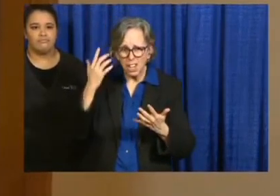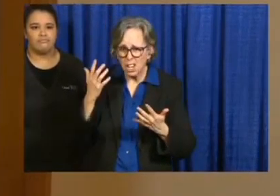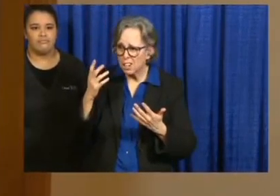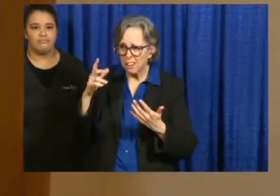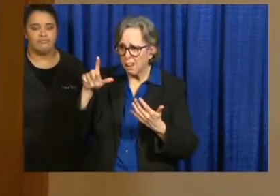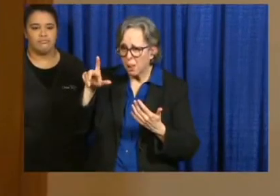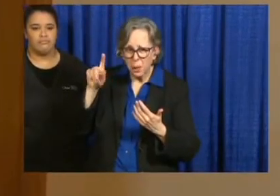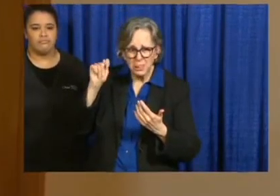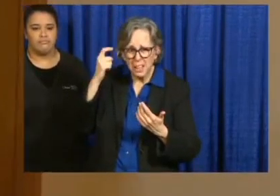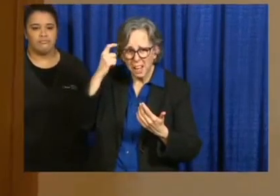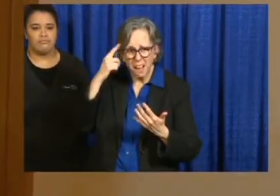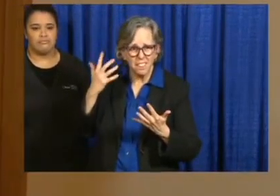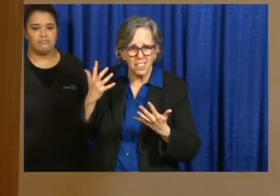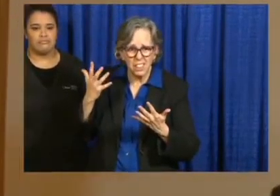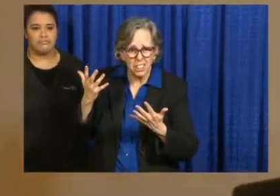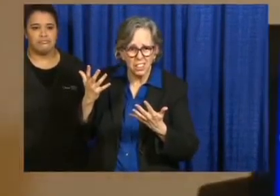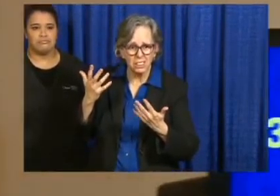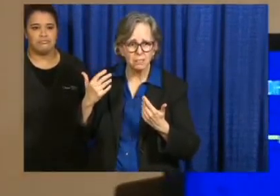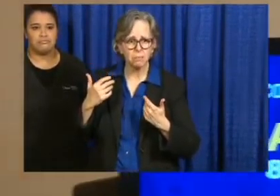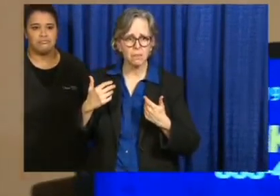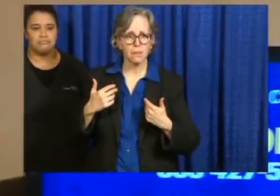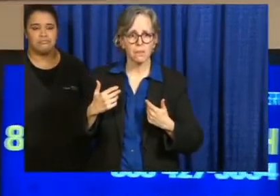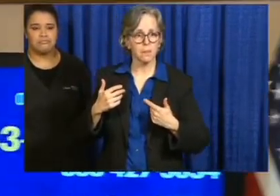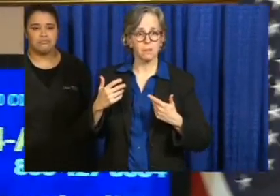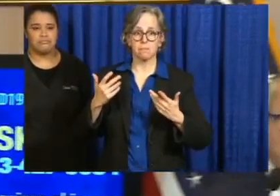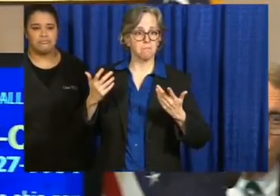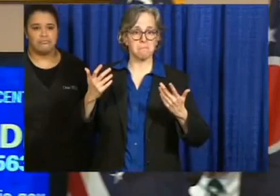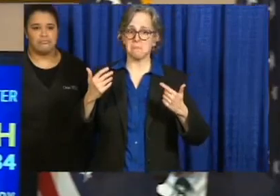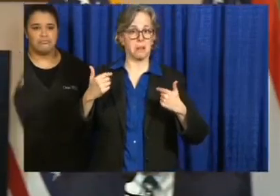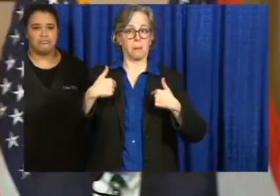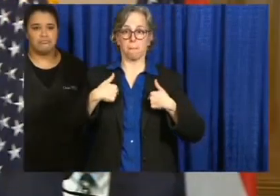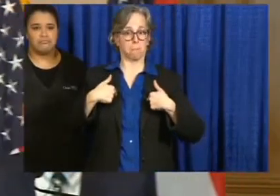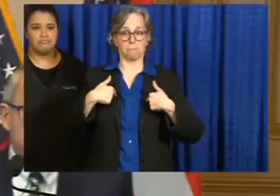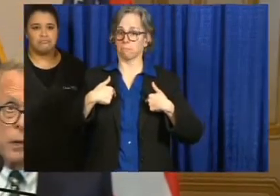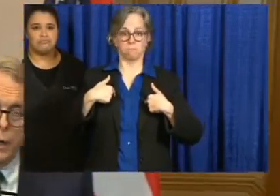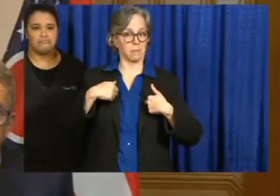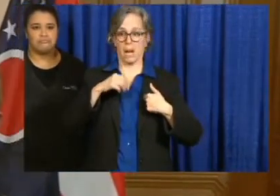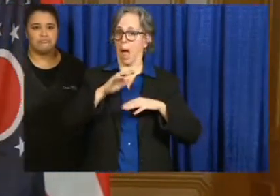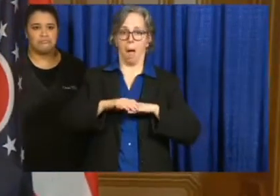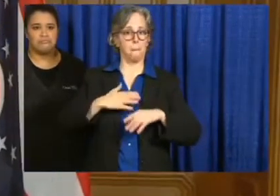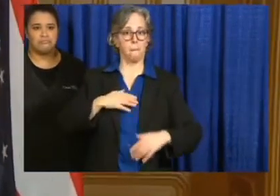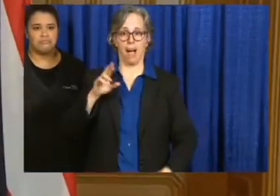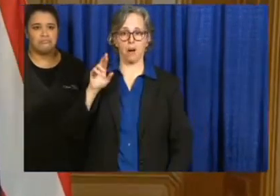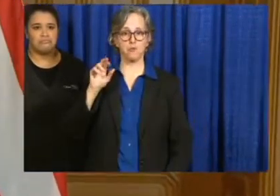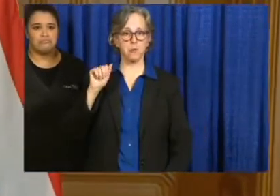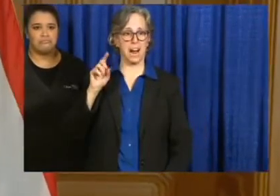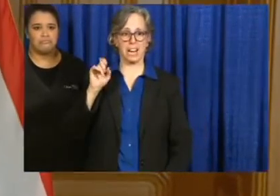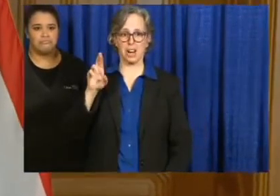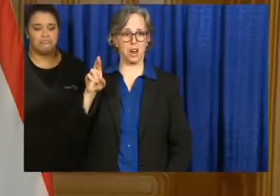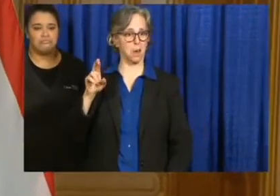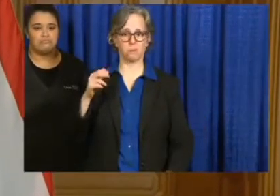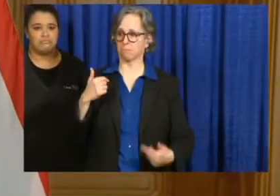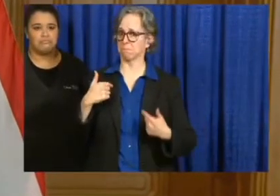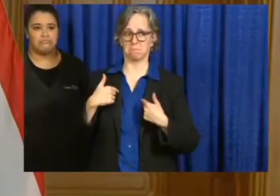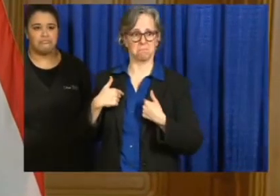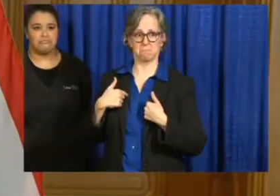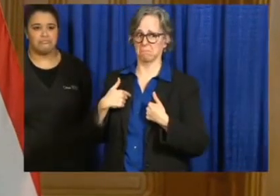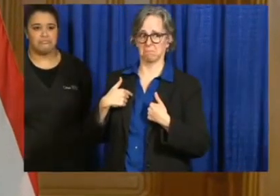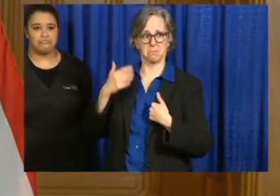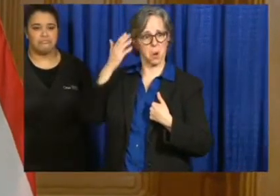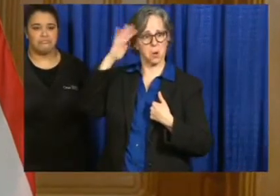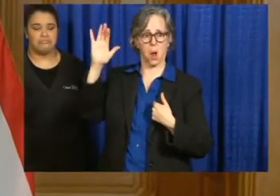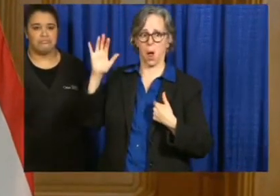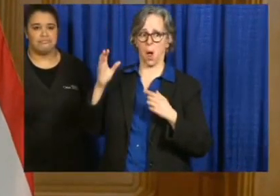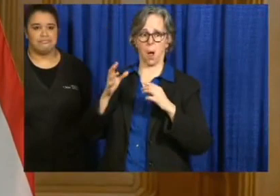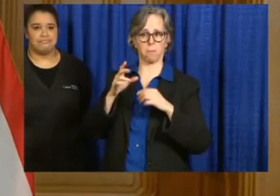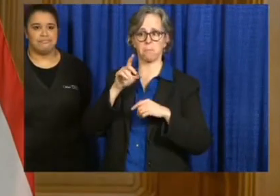not an issue that's been on my radar. Yeah, I mean, we don't have any way of knowing what the private labs are doing. I